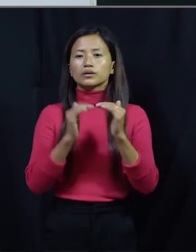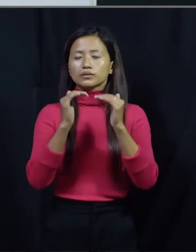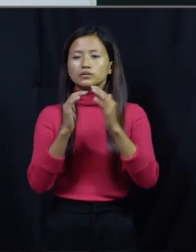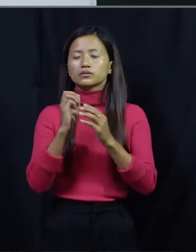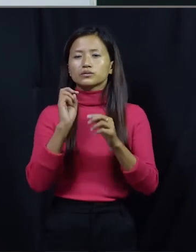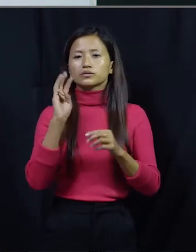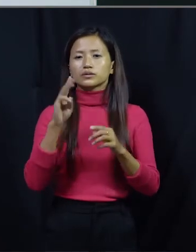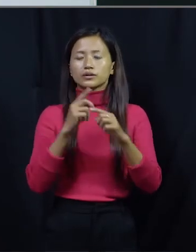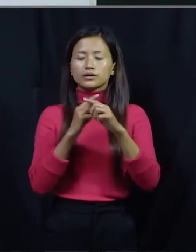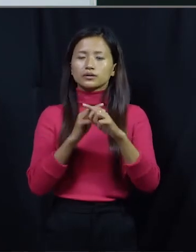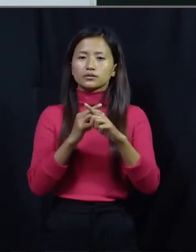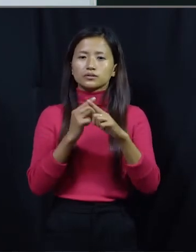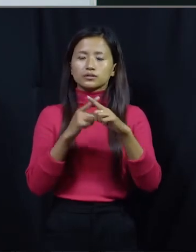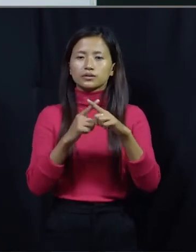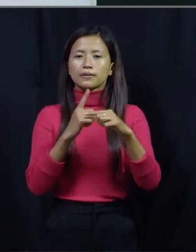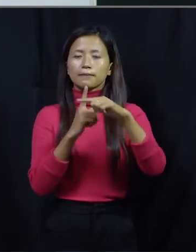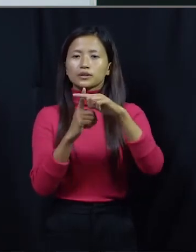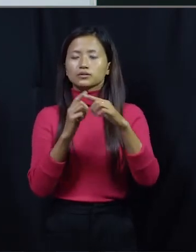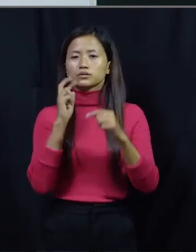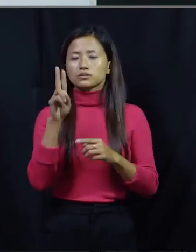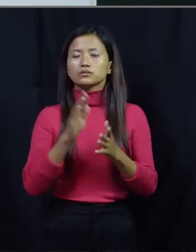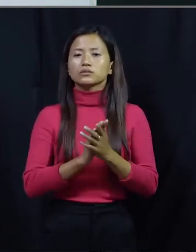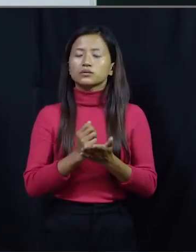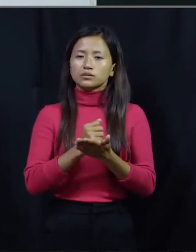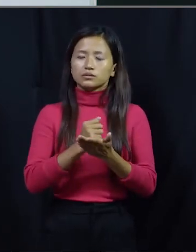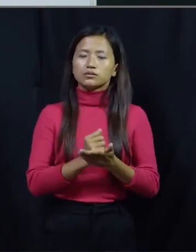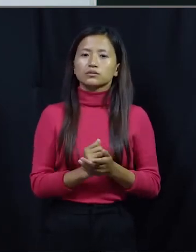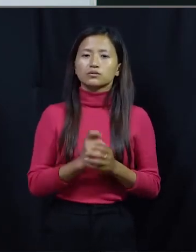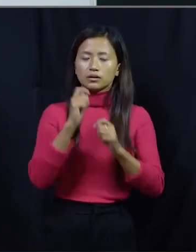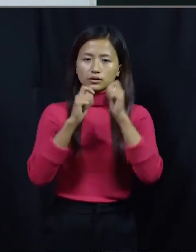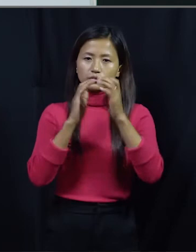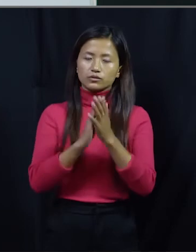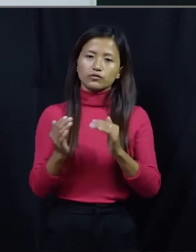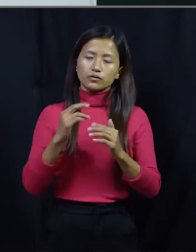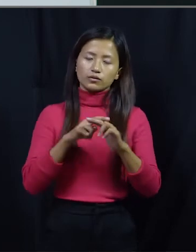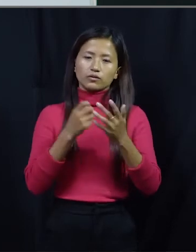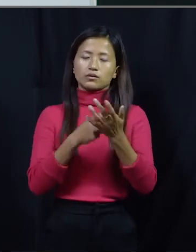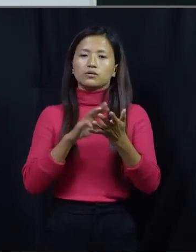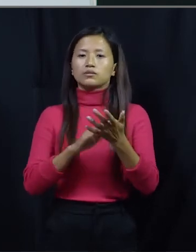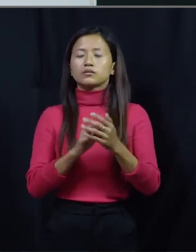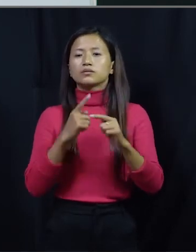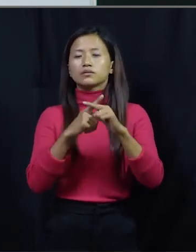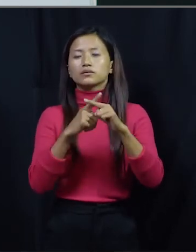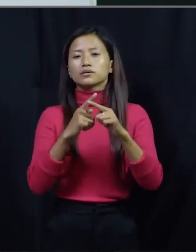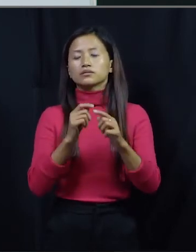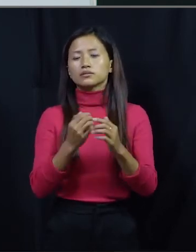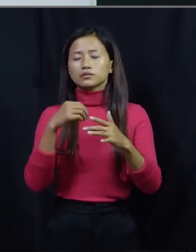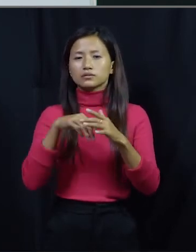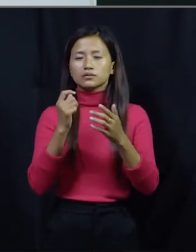3x plus 2. Then we try to write this expression in the form of x in terms of